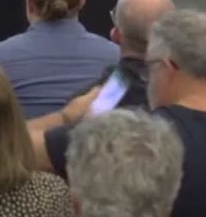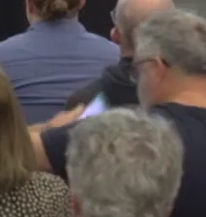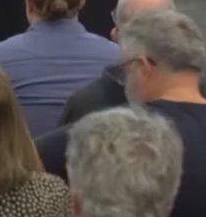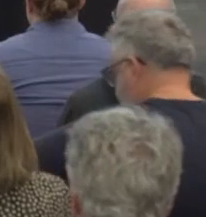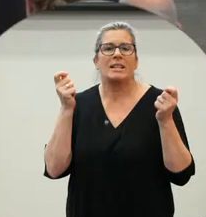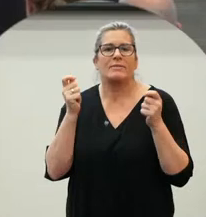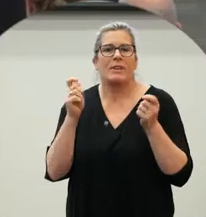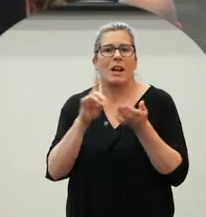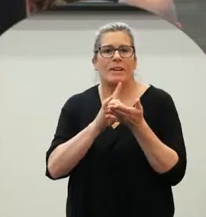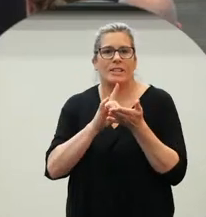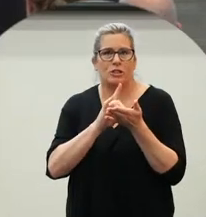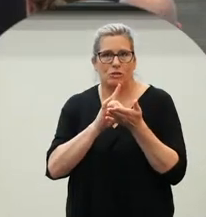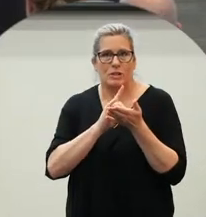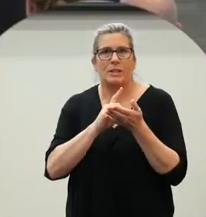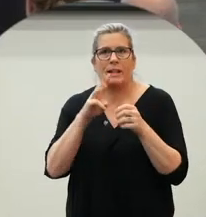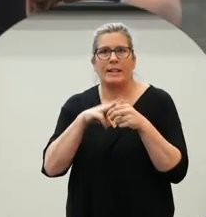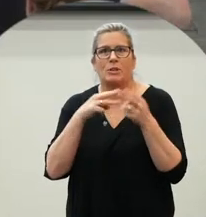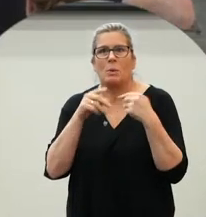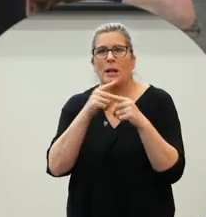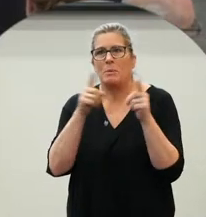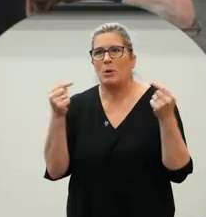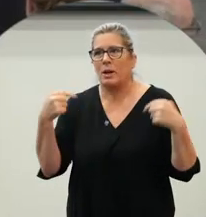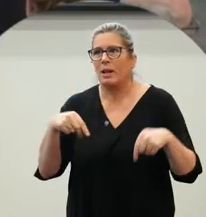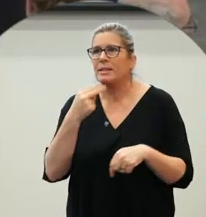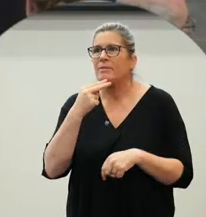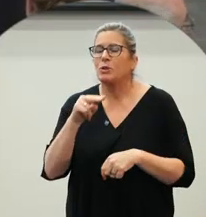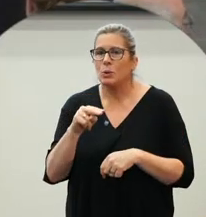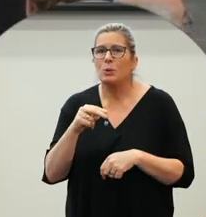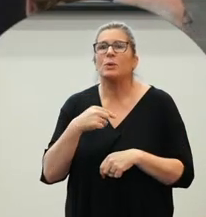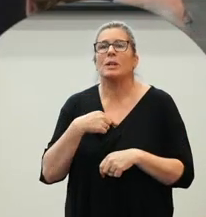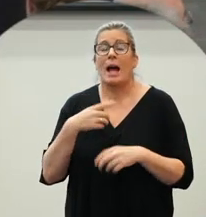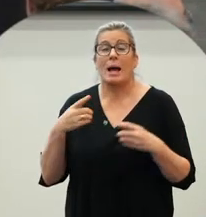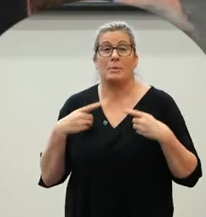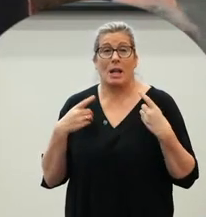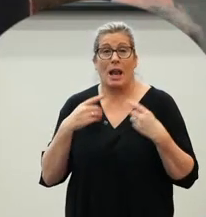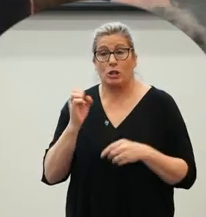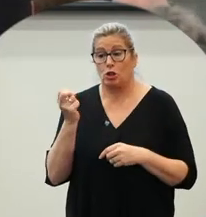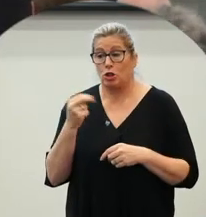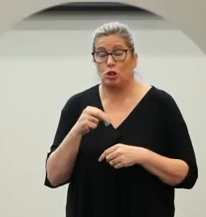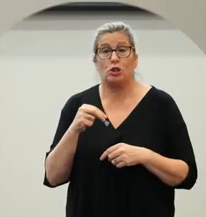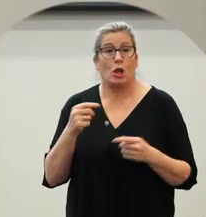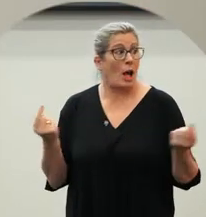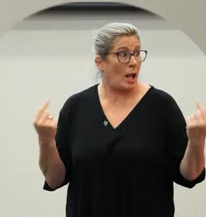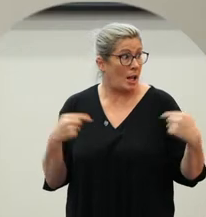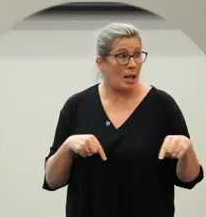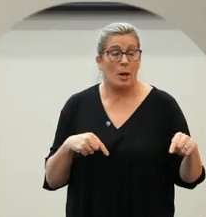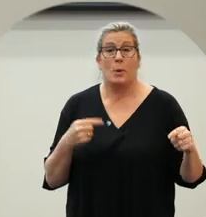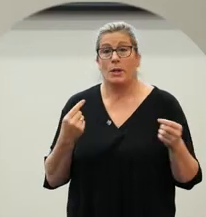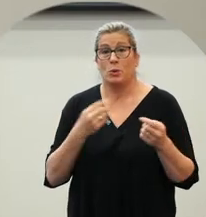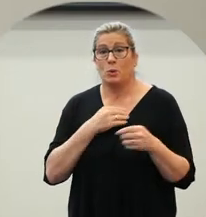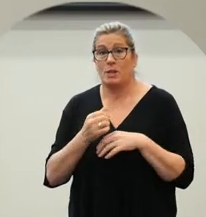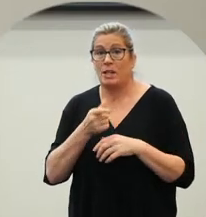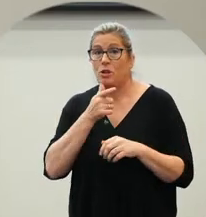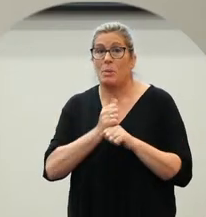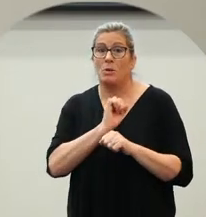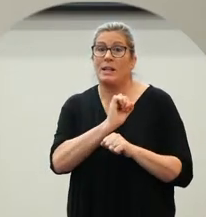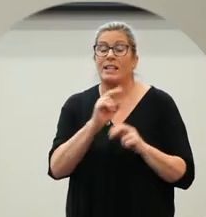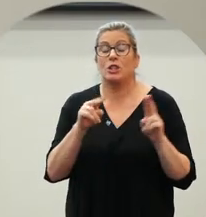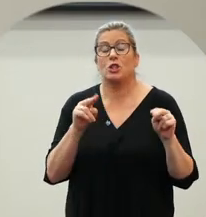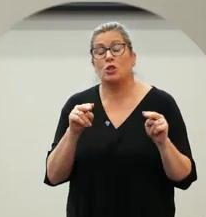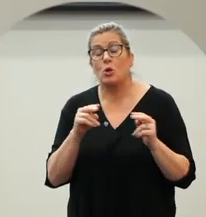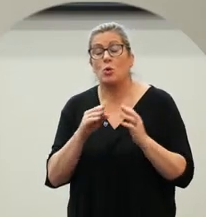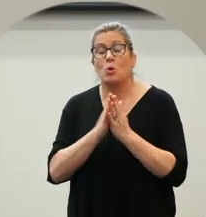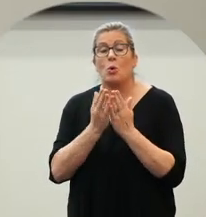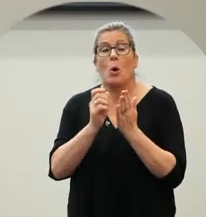here this afternoon for this event. I'm really thrilled that Sean O'Driscoll can join us today to talk about his new biography of